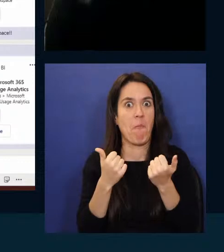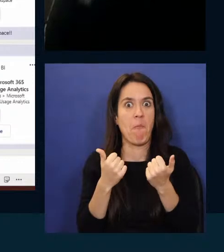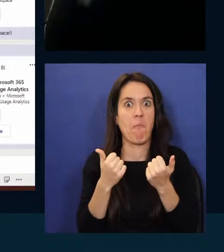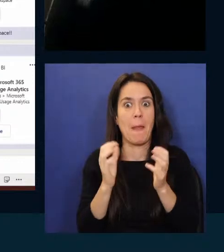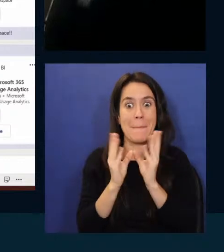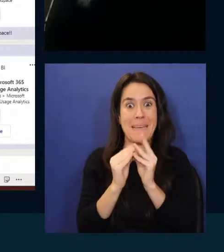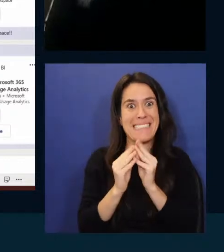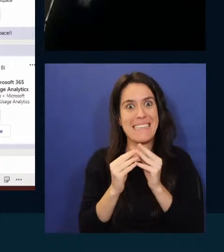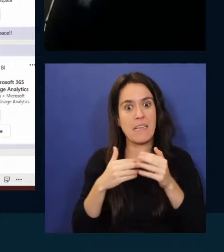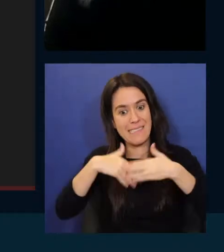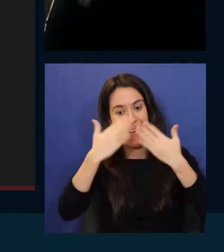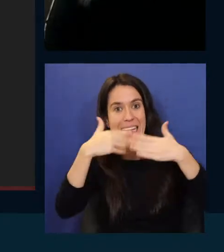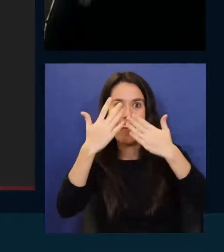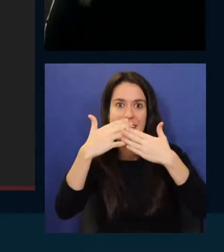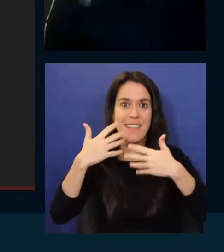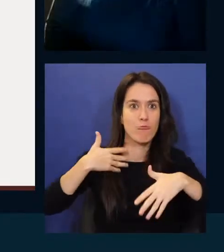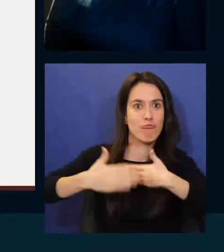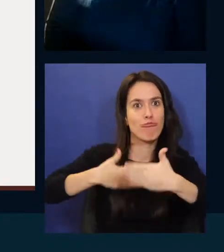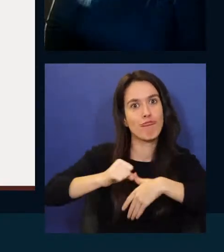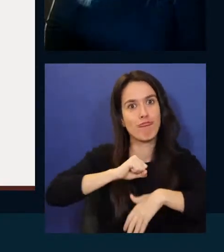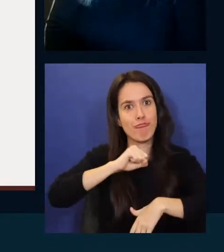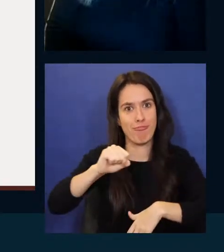meetings.